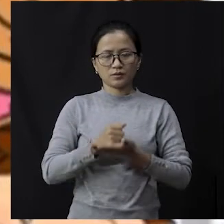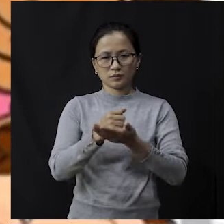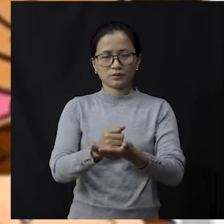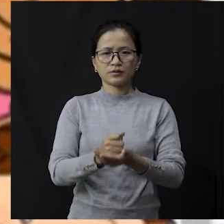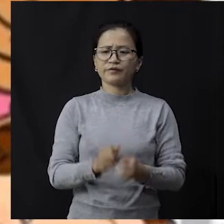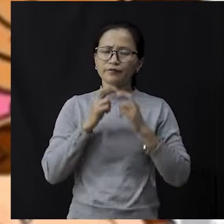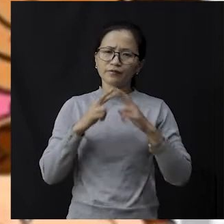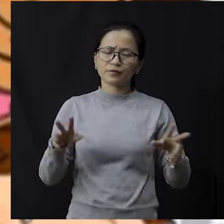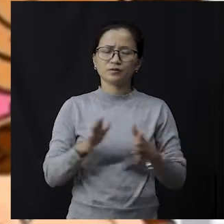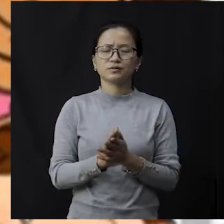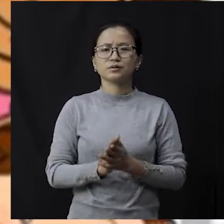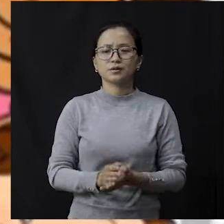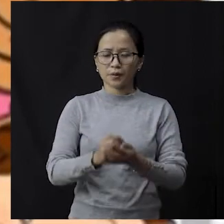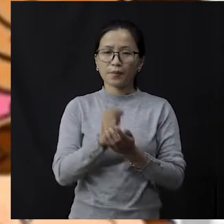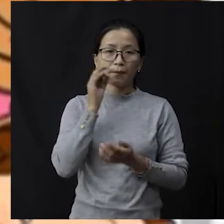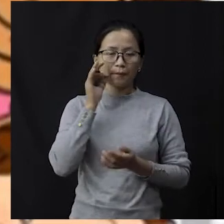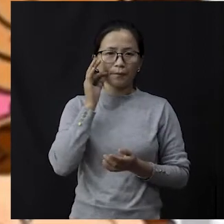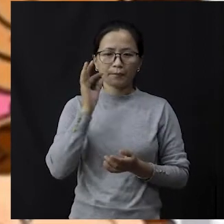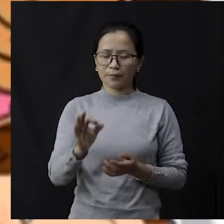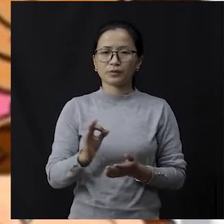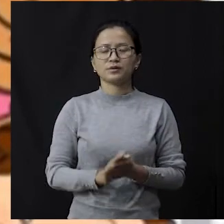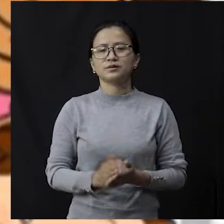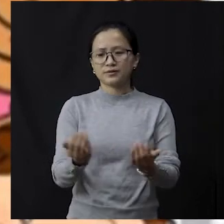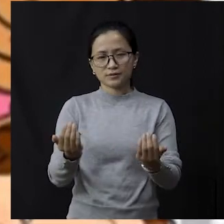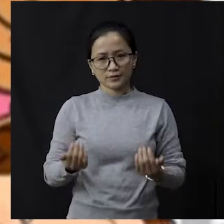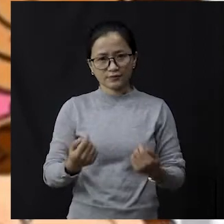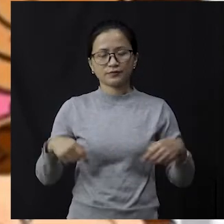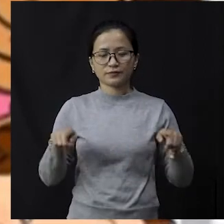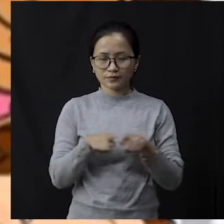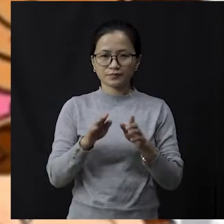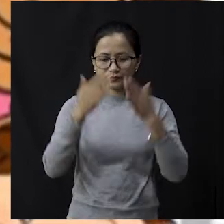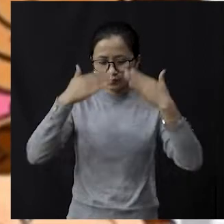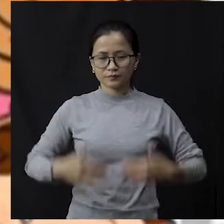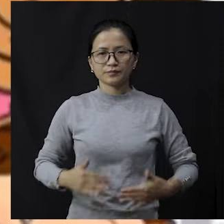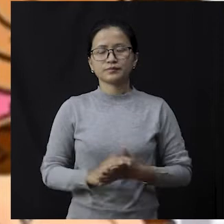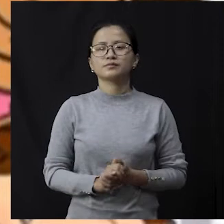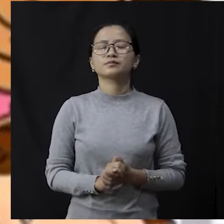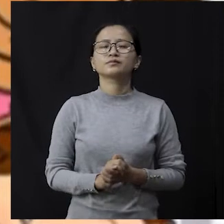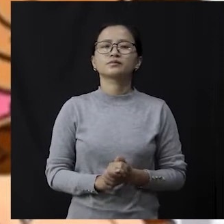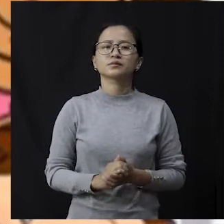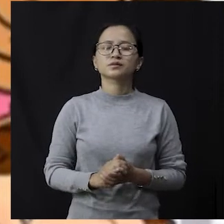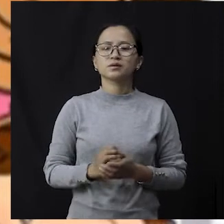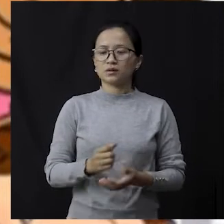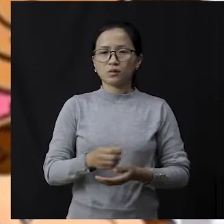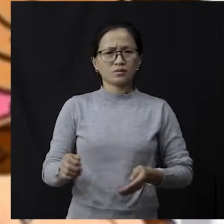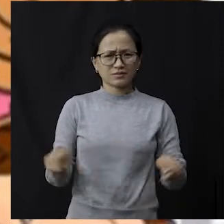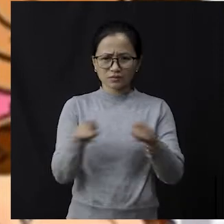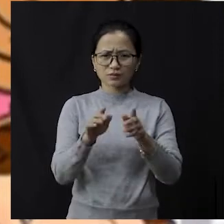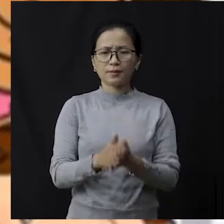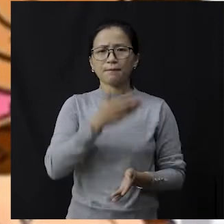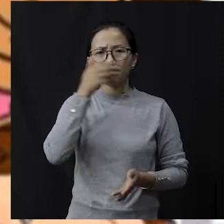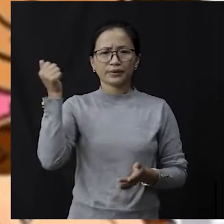important because they keep the community safe and healthy. And these community helpers also make the